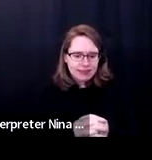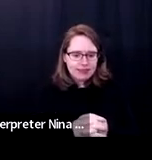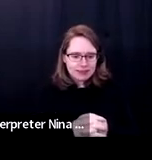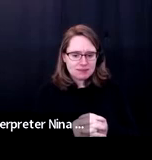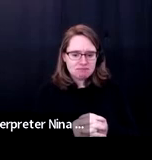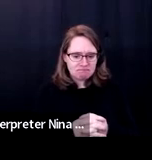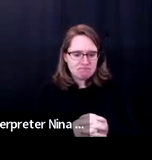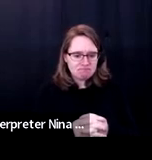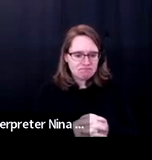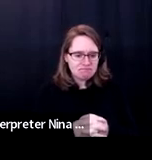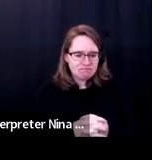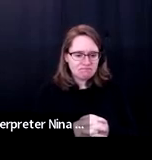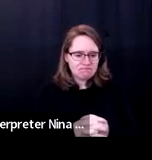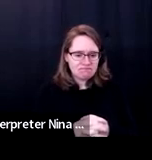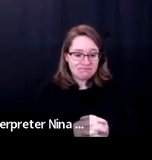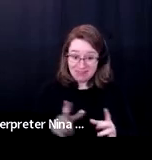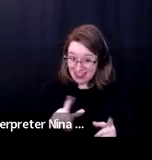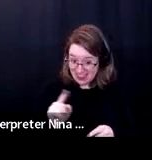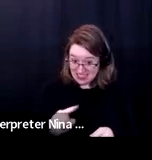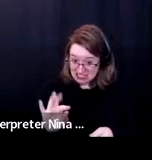There. You got those ones, Liz?